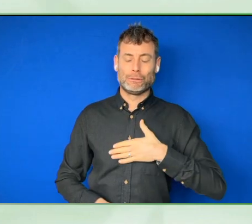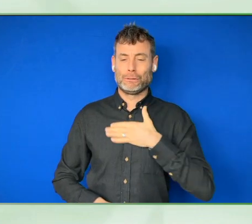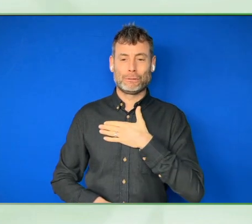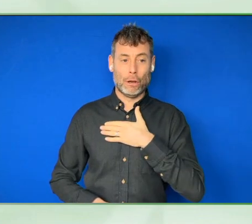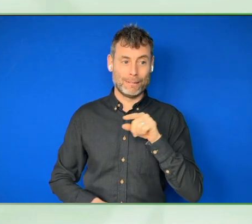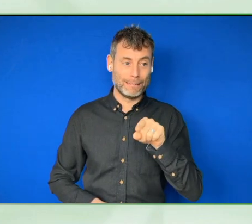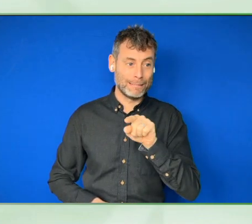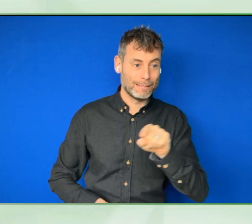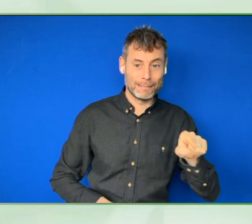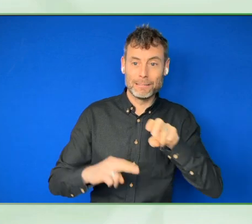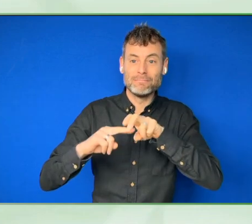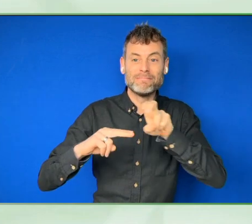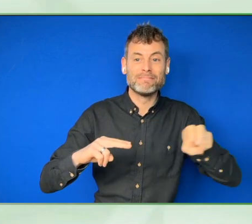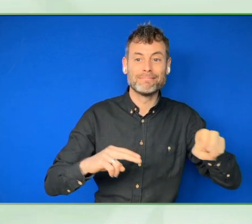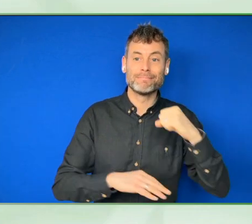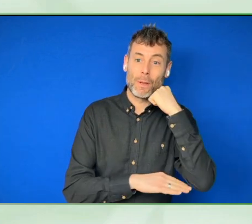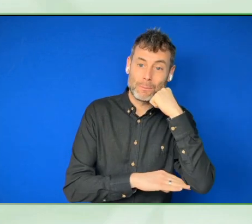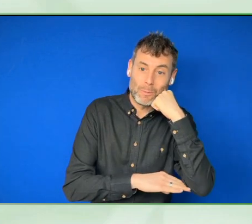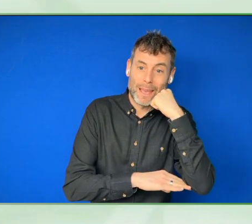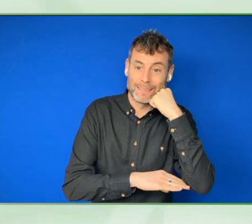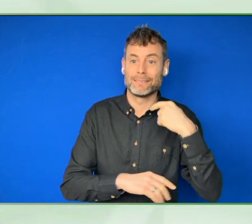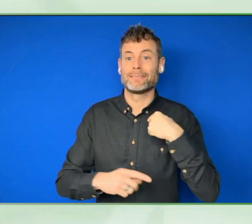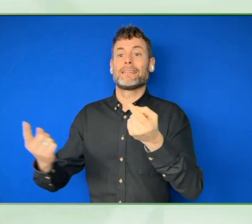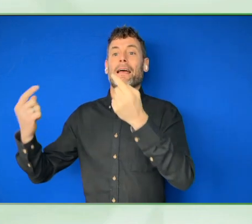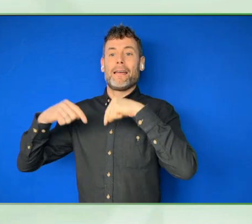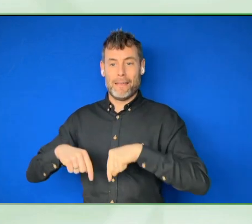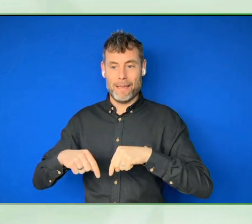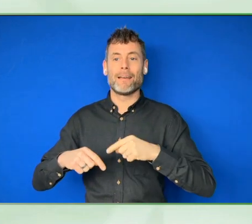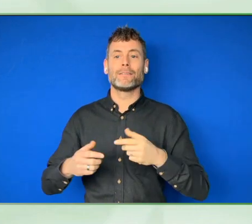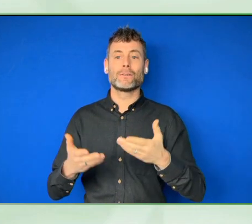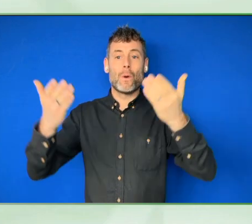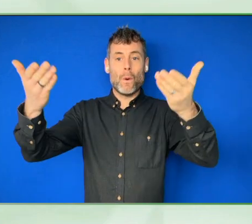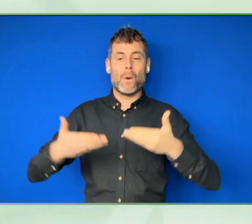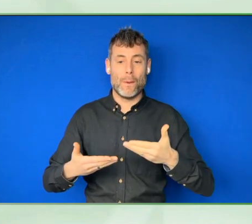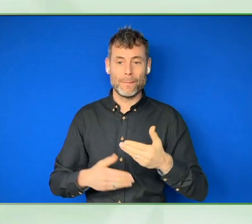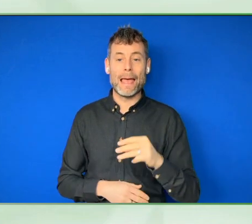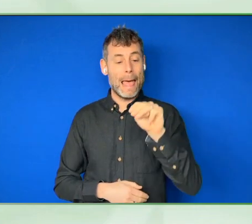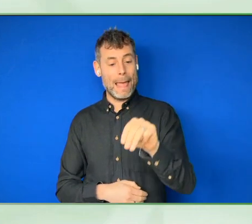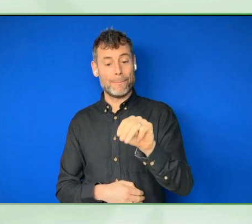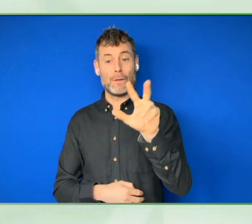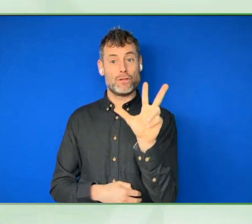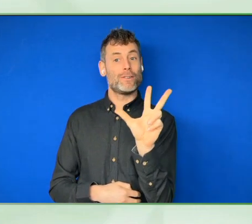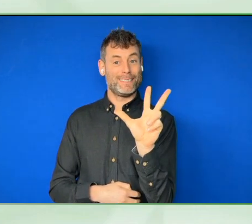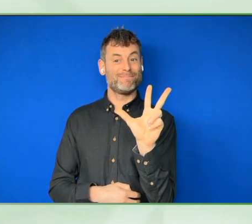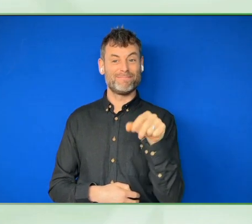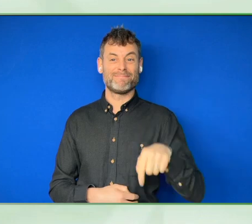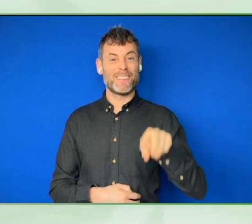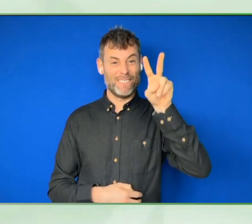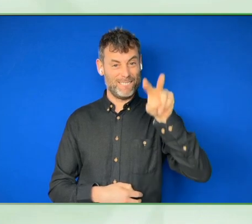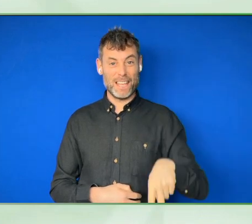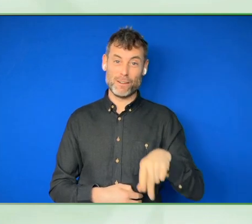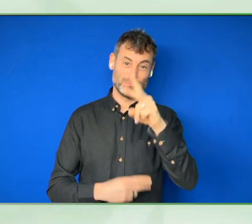us online, welcome to M3 here at the UN in Vienna. And we're here for an